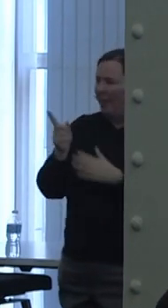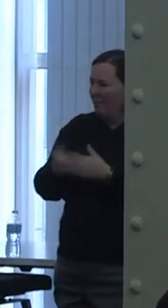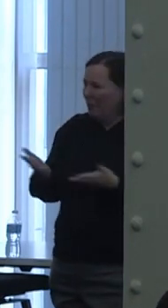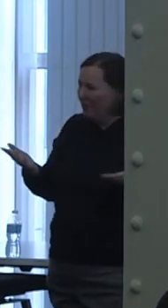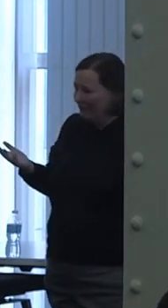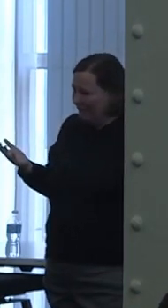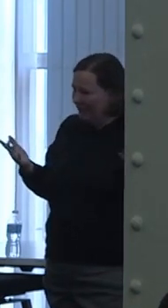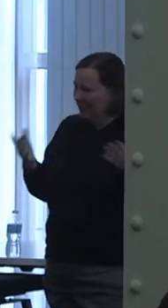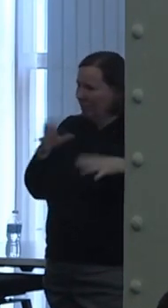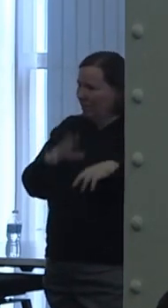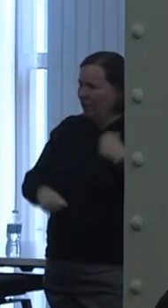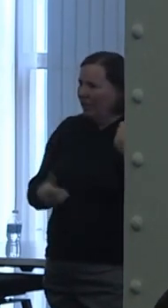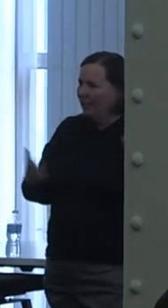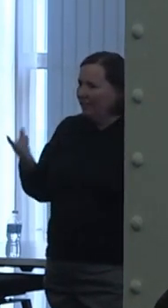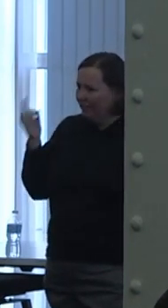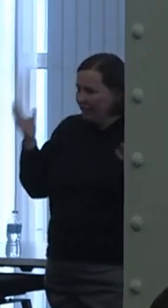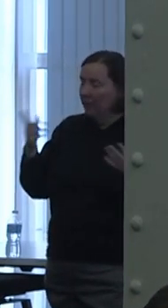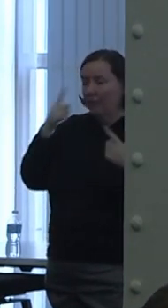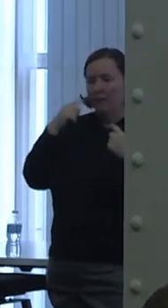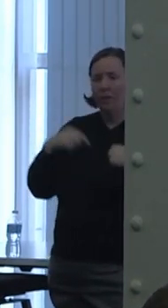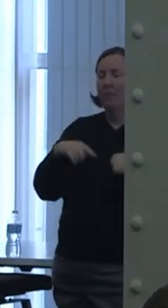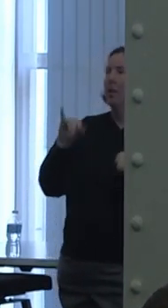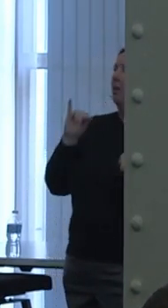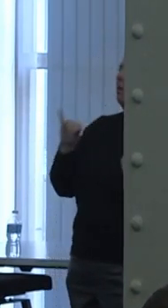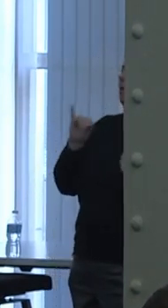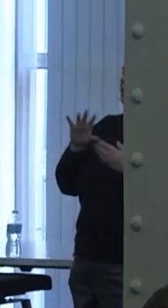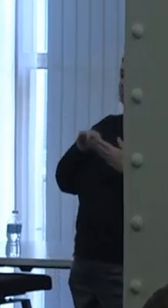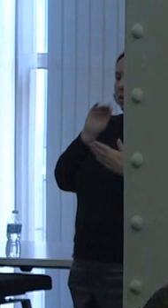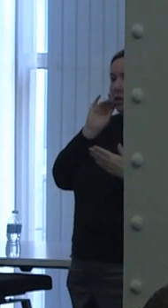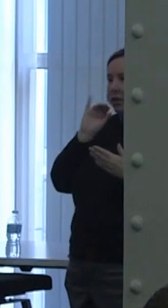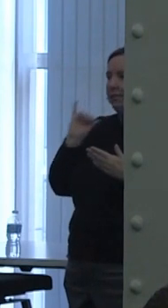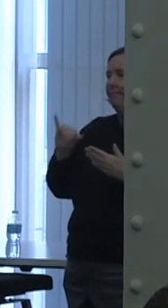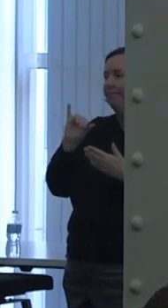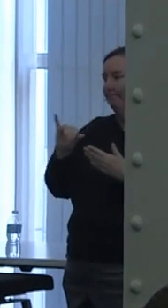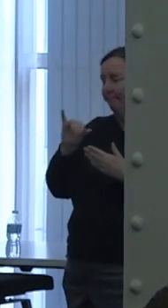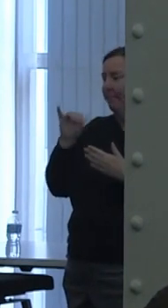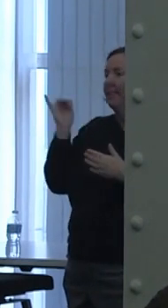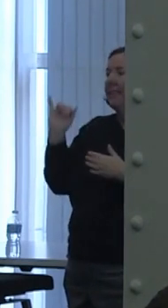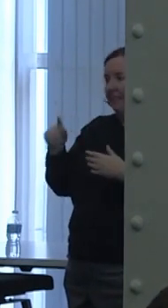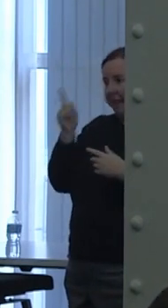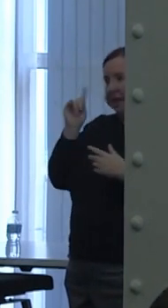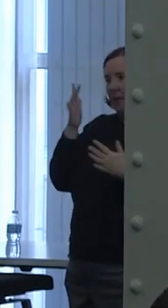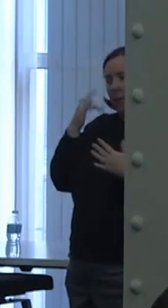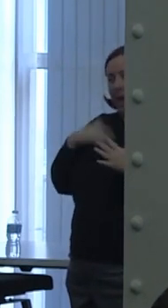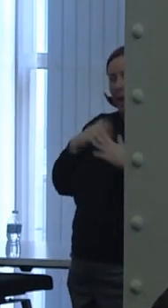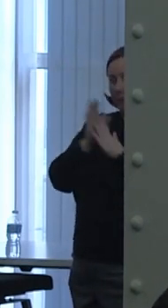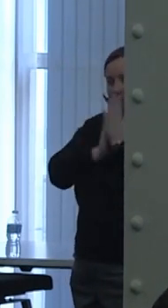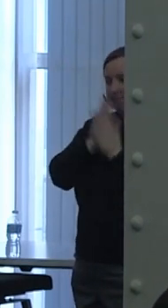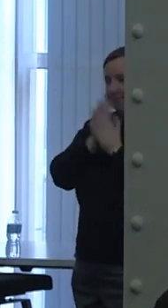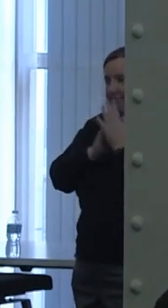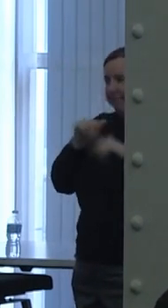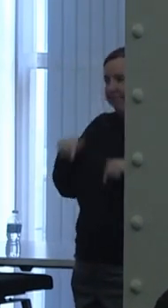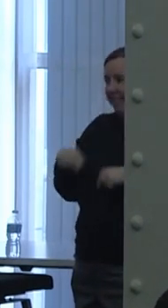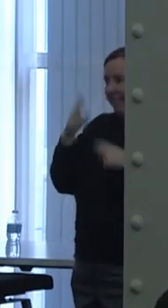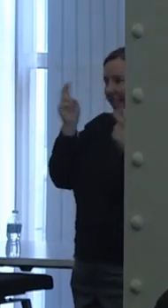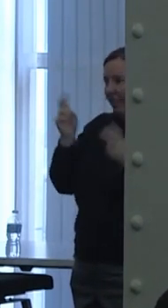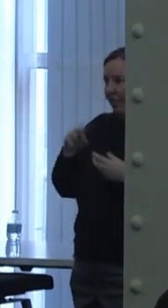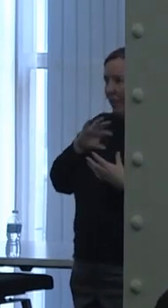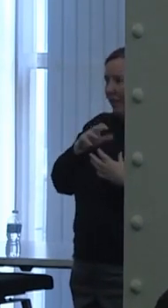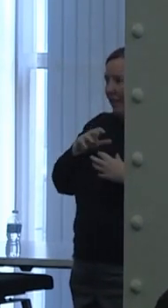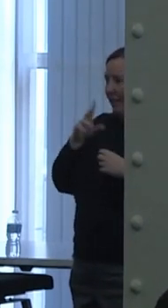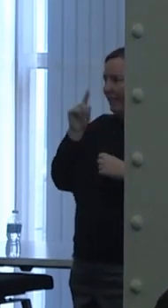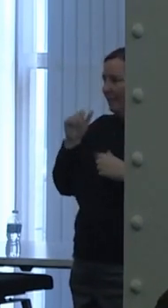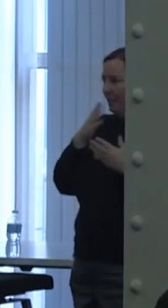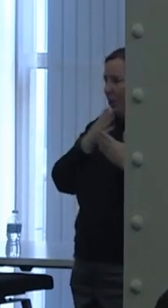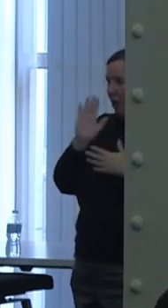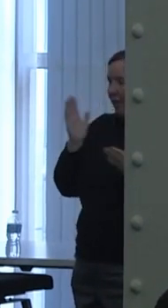time. And I think for me, that's really where my fire on this issue comes from. And while you can